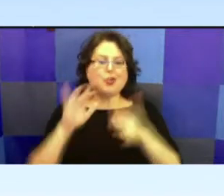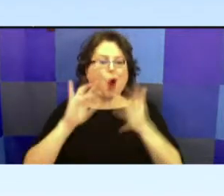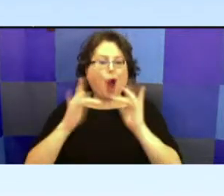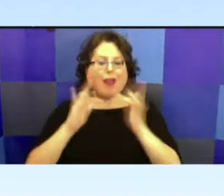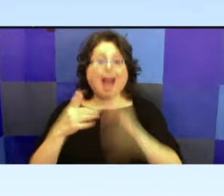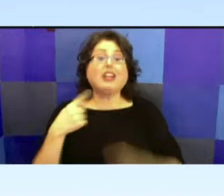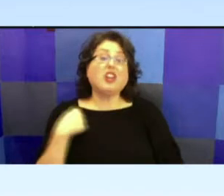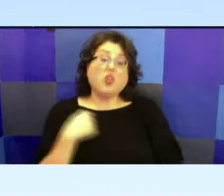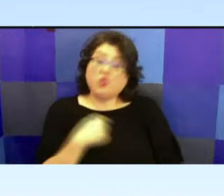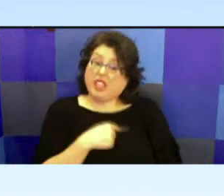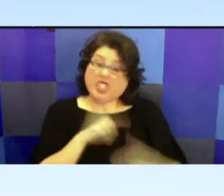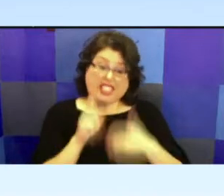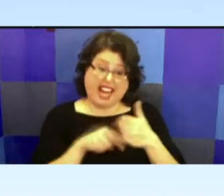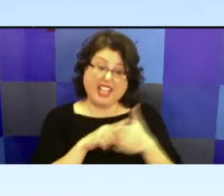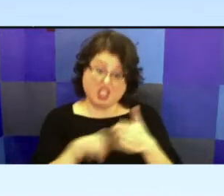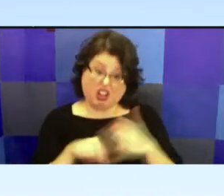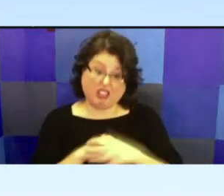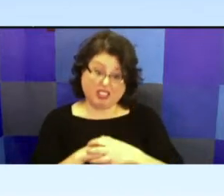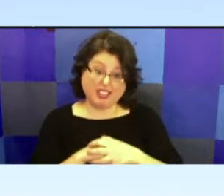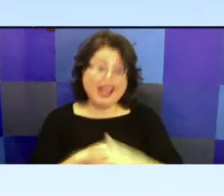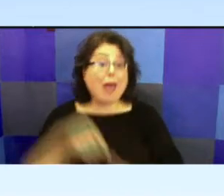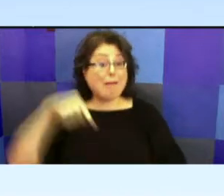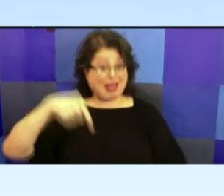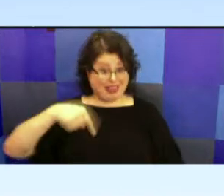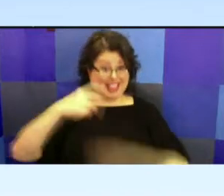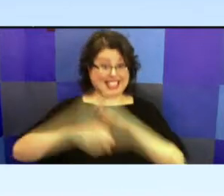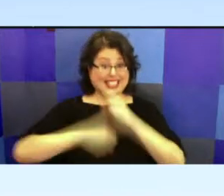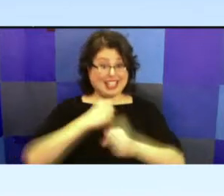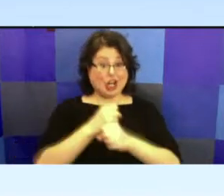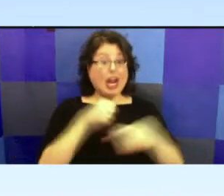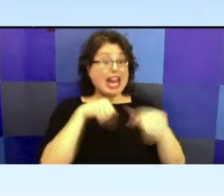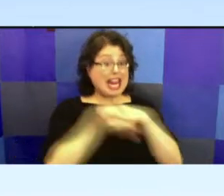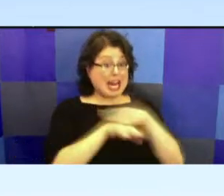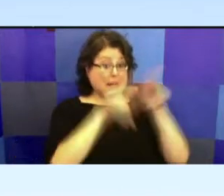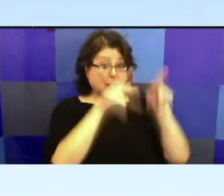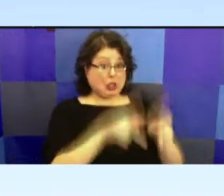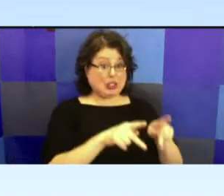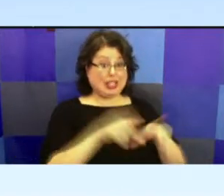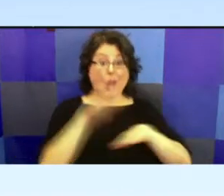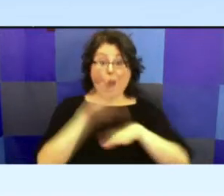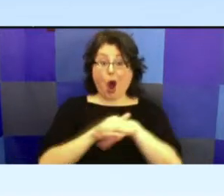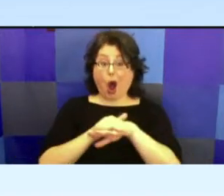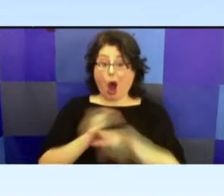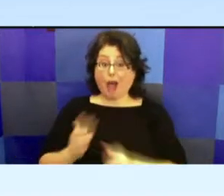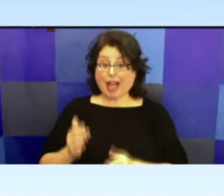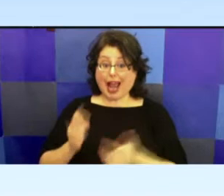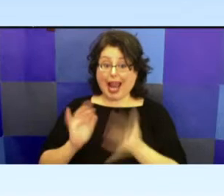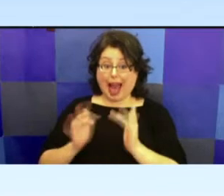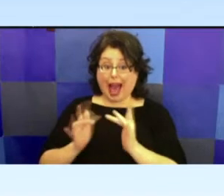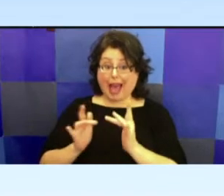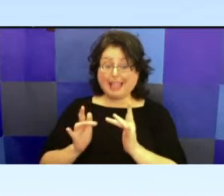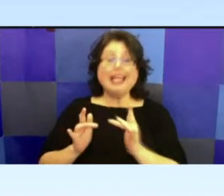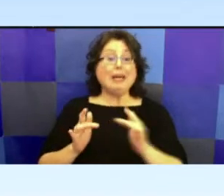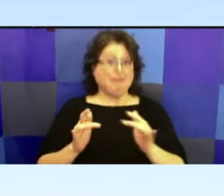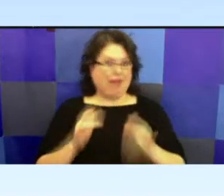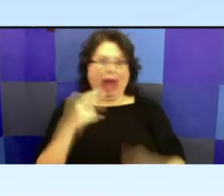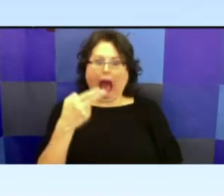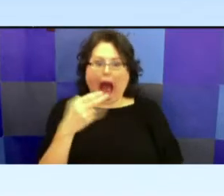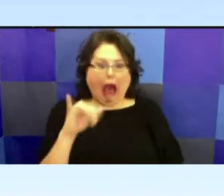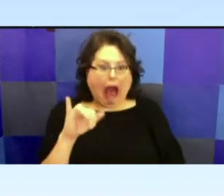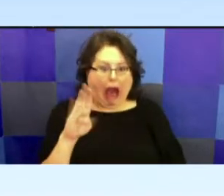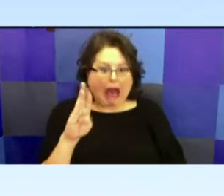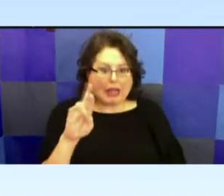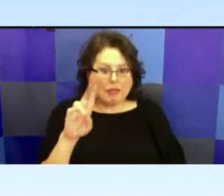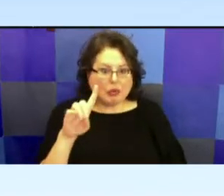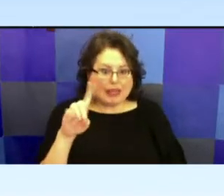this year, whether it's in person, online, or hybrid, depending on how we keep everyone safe, we are going